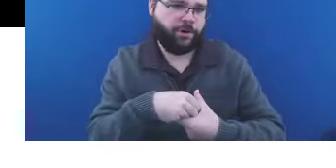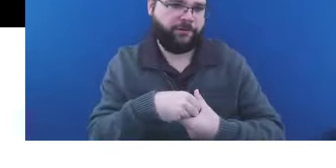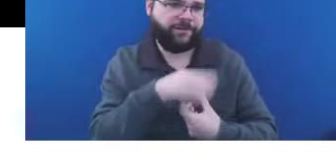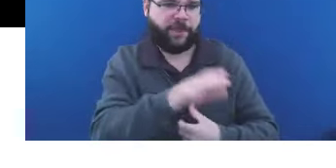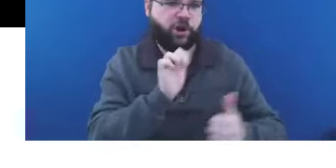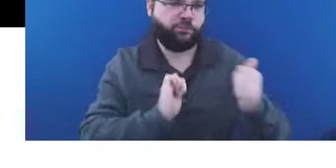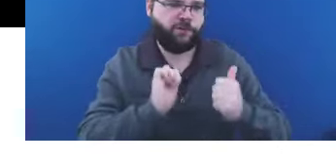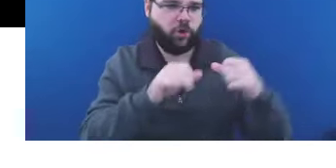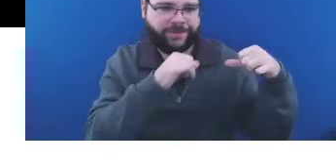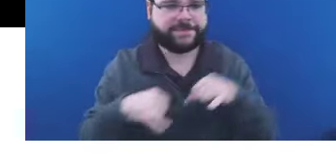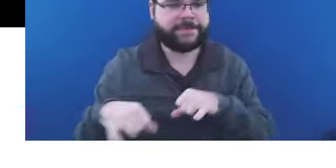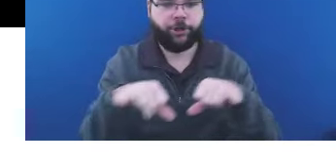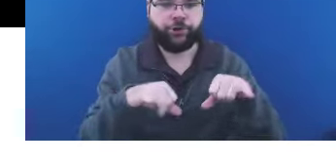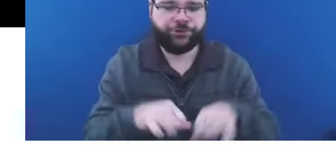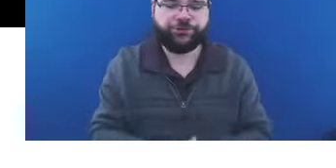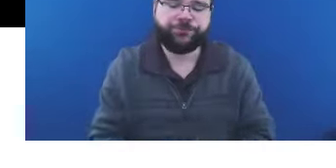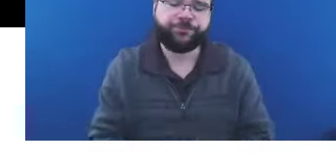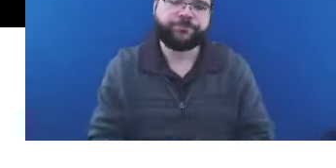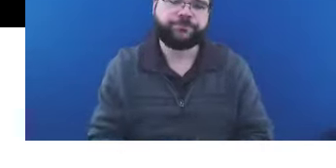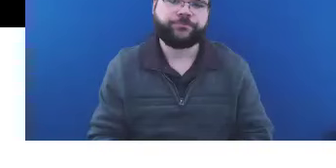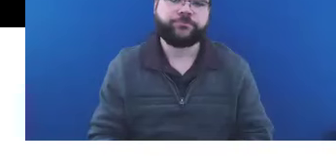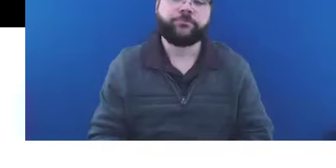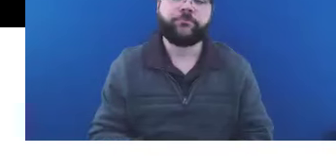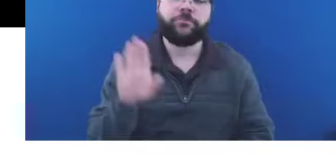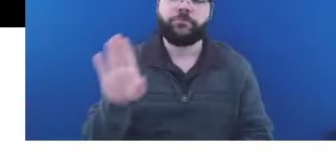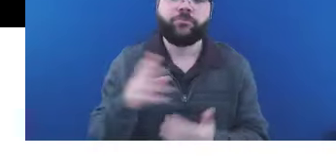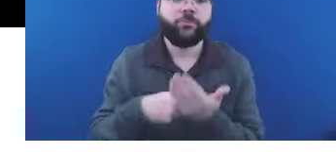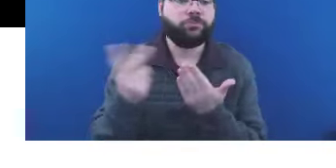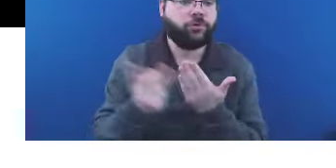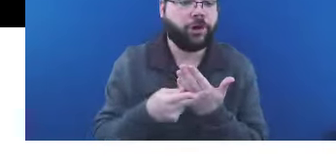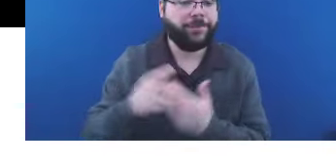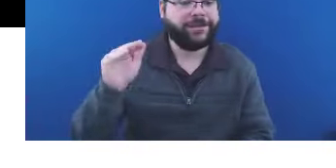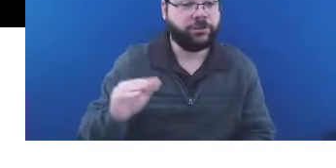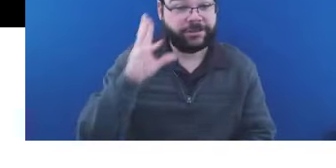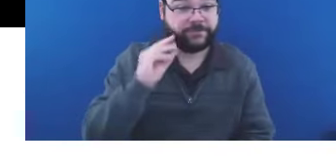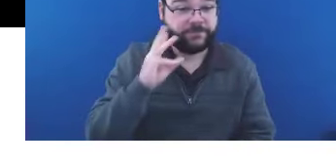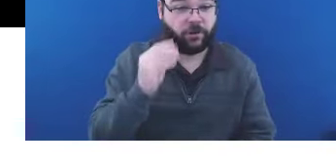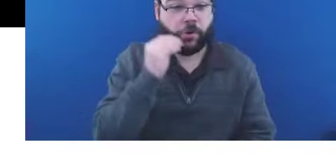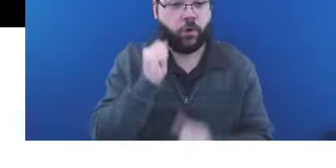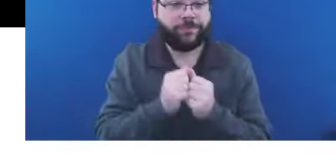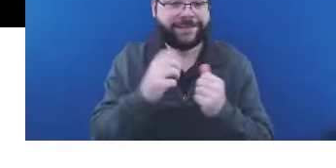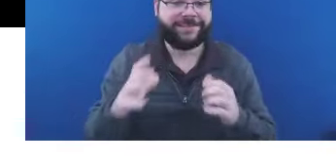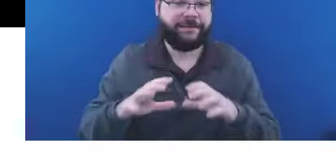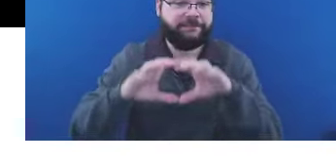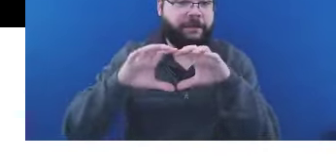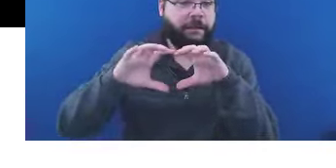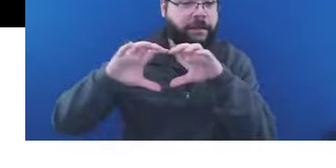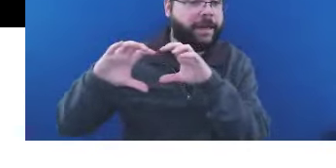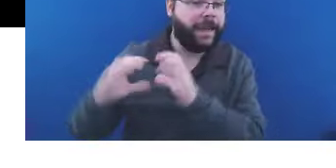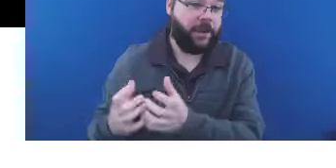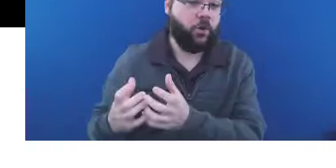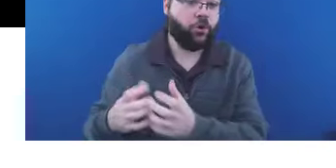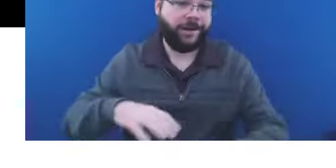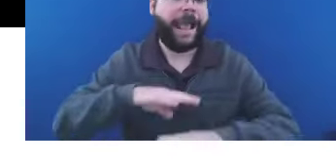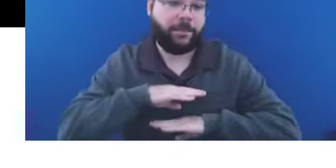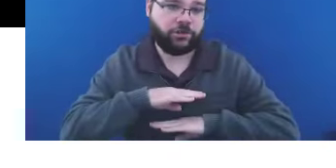performance standards. In their program, children experiencing homelessness are categorically